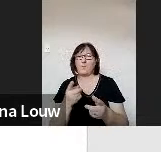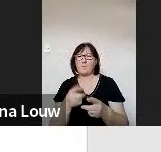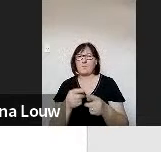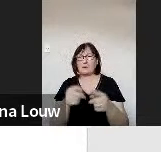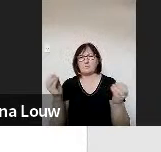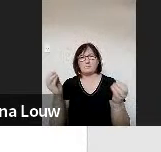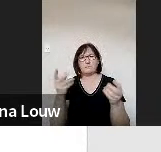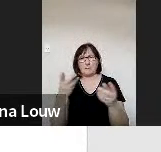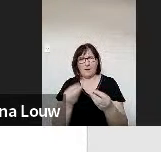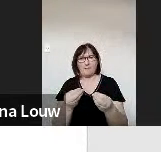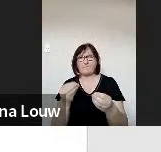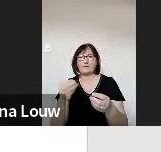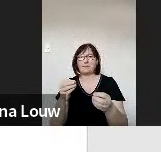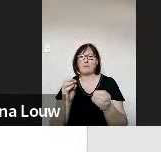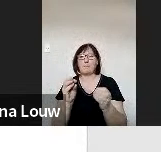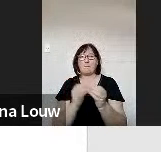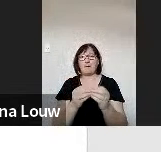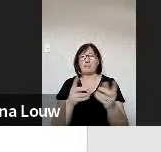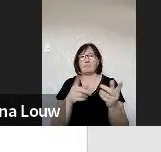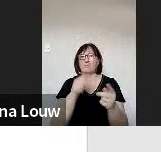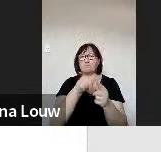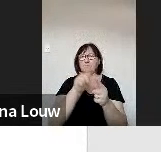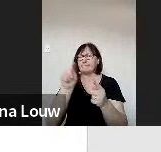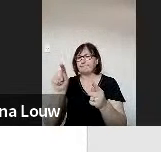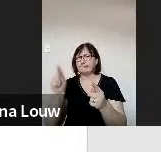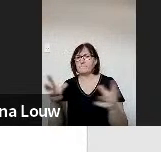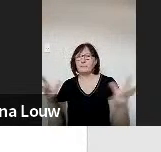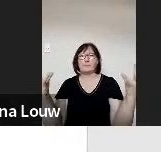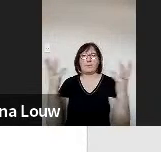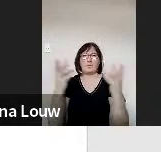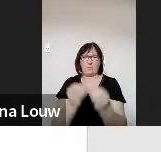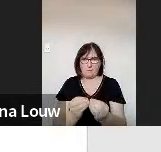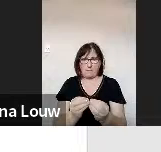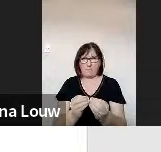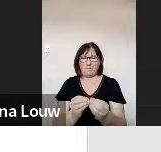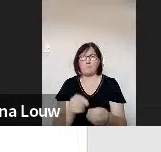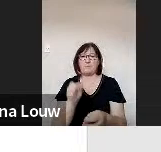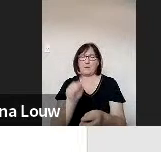different components, one will have to determine the product